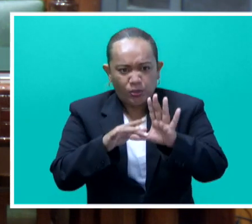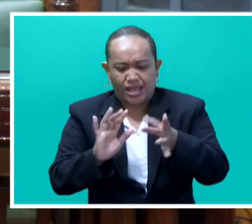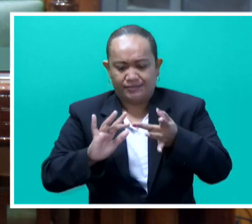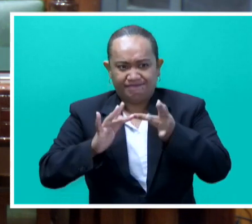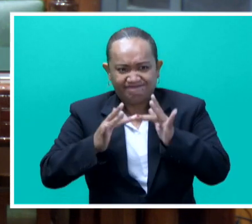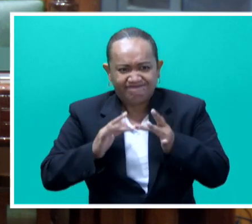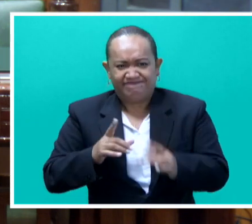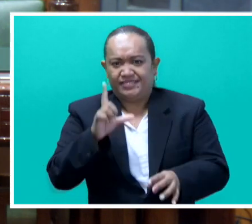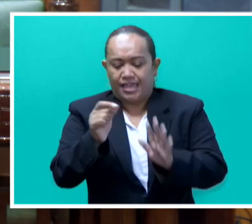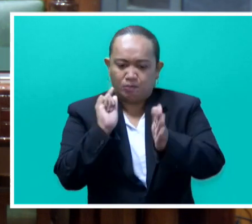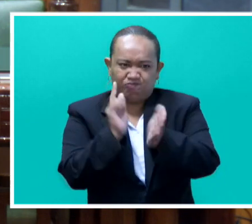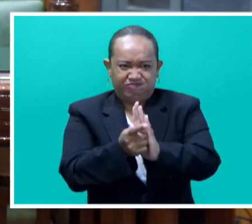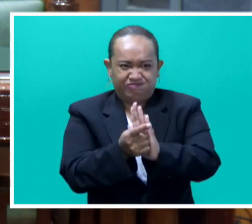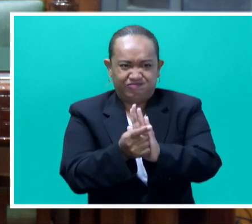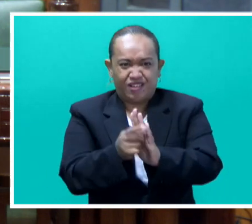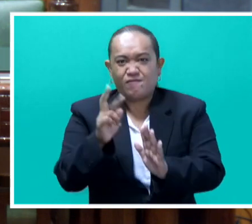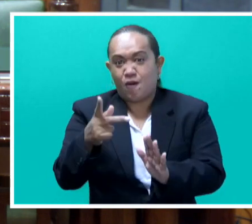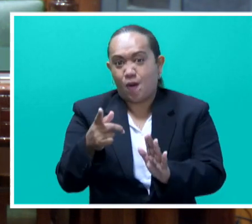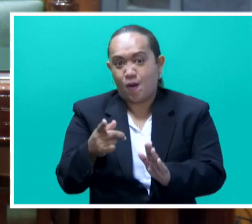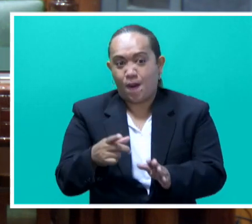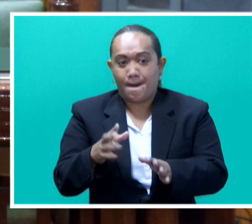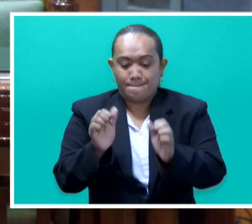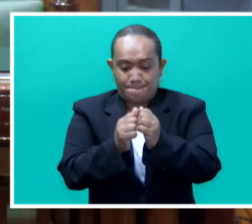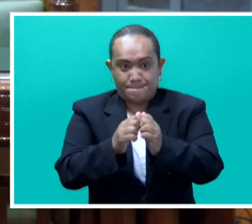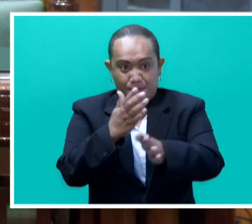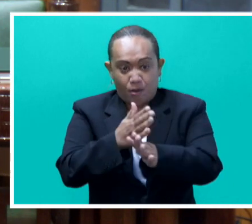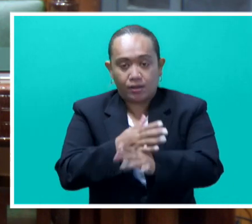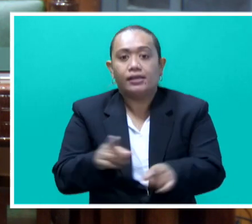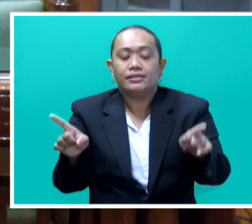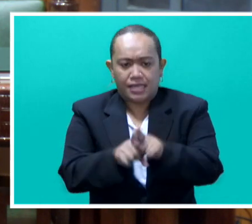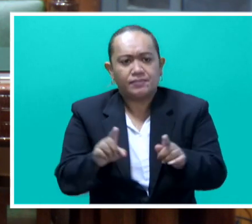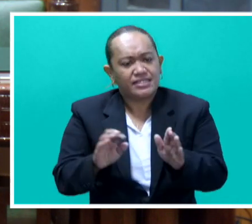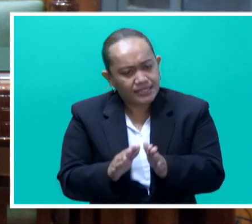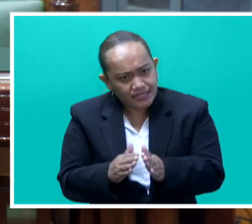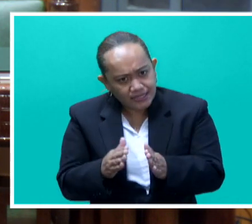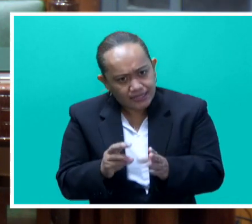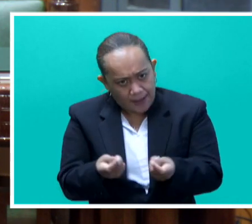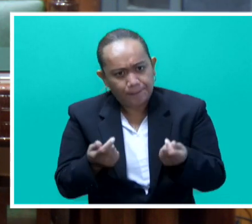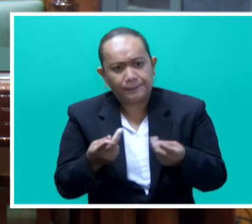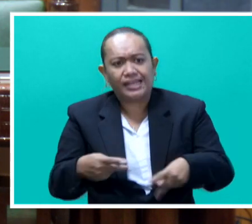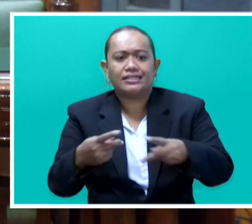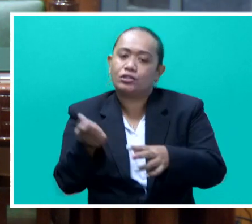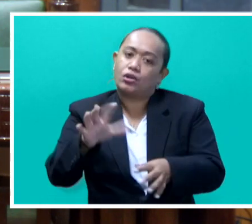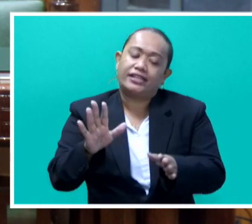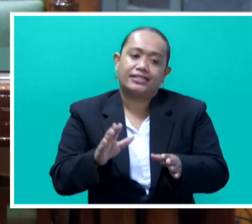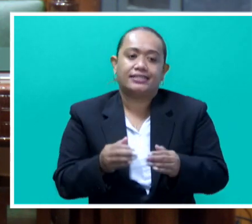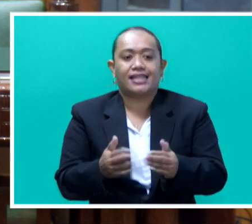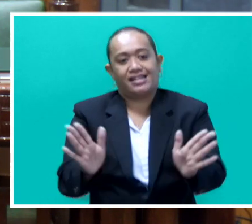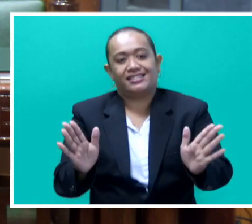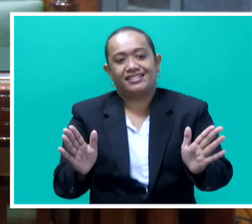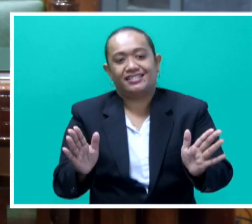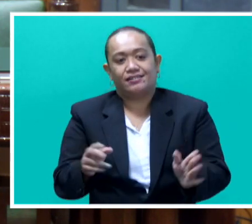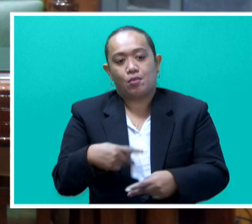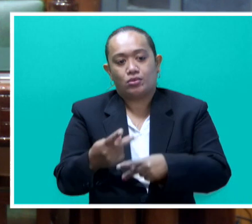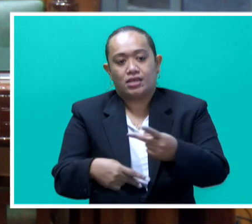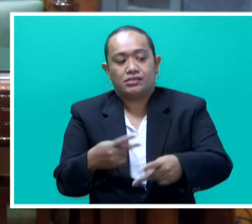Some work in this area has already commenced, Mr. Speaker, sir. Mr. Speaker, sir, it should be noted that illegal developments are rife